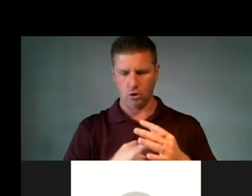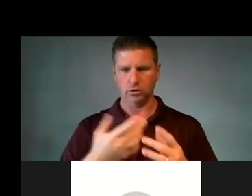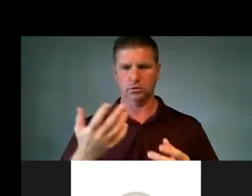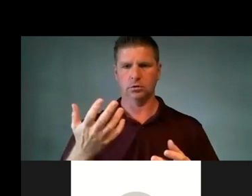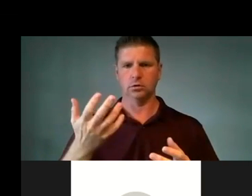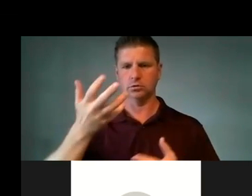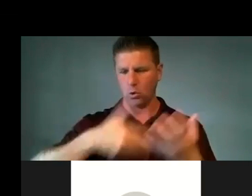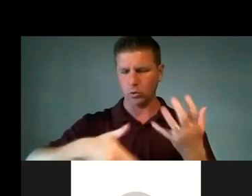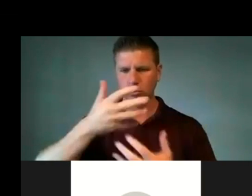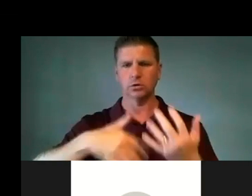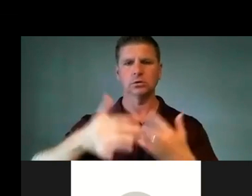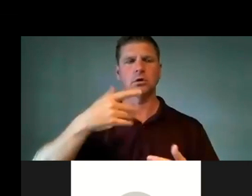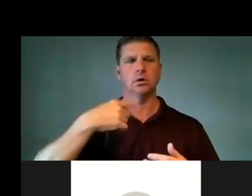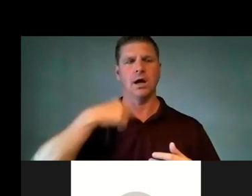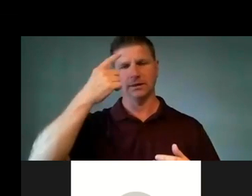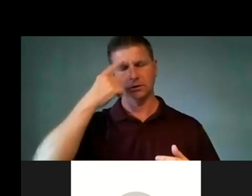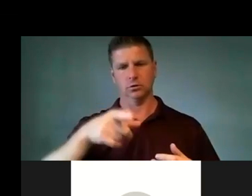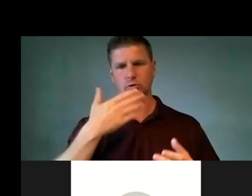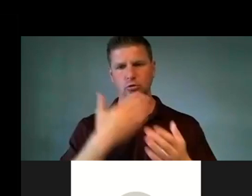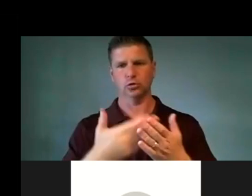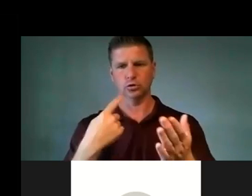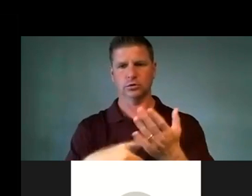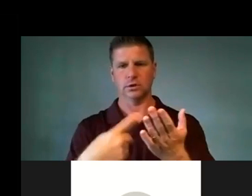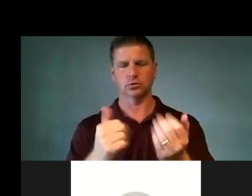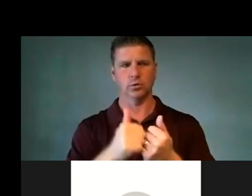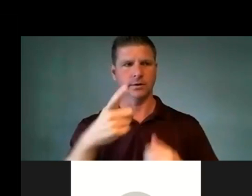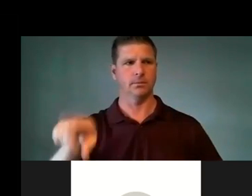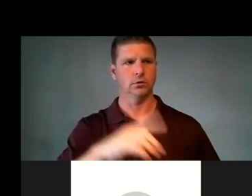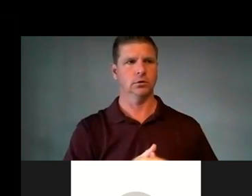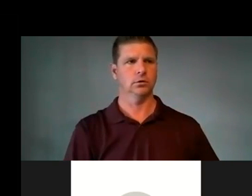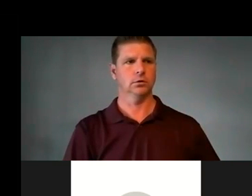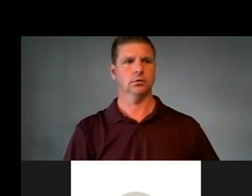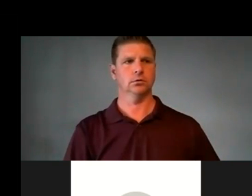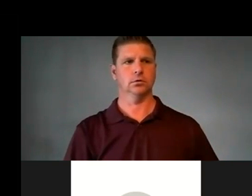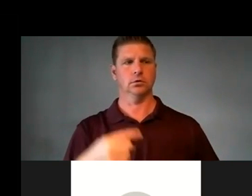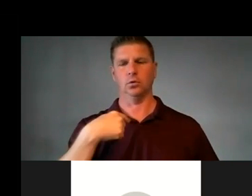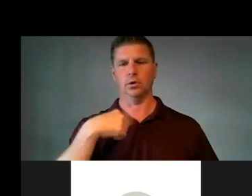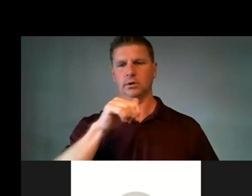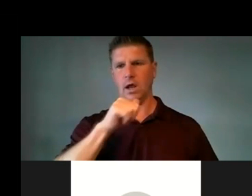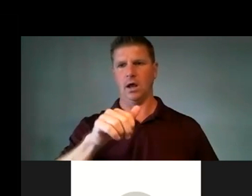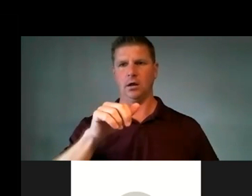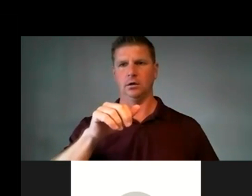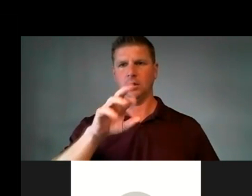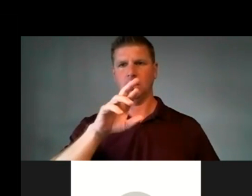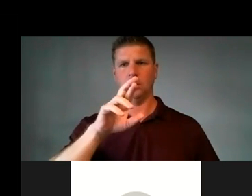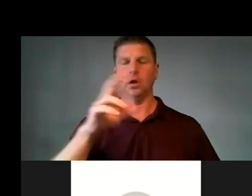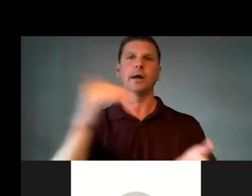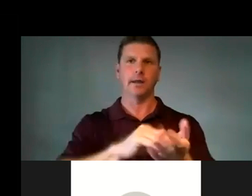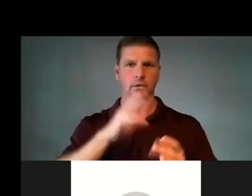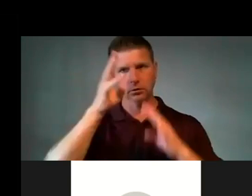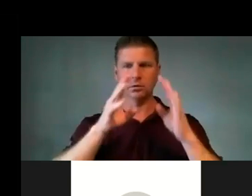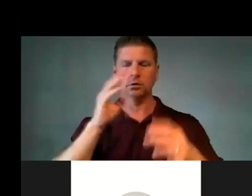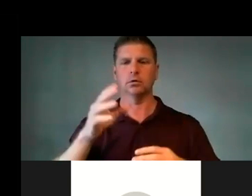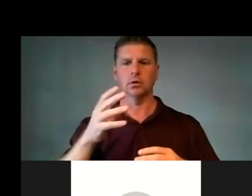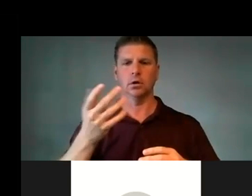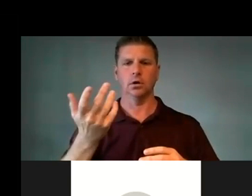I think this would be a good discussion to have with them, so that we're not reinventing the wheel. But the whole idea here